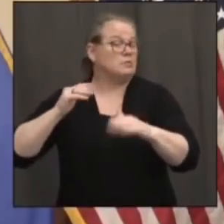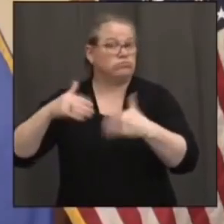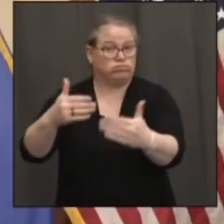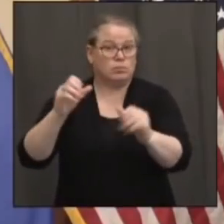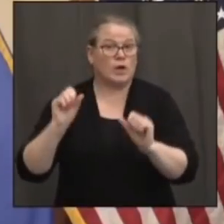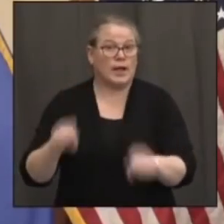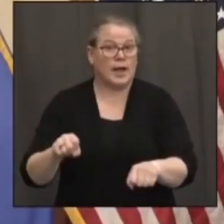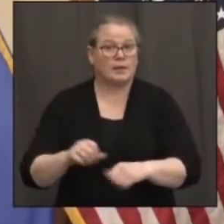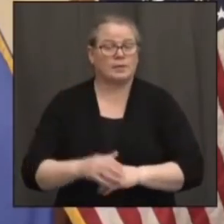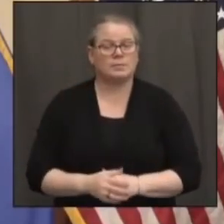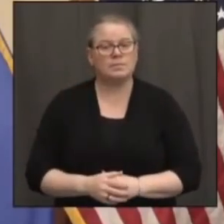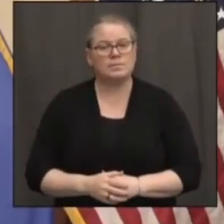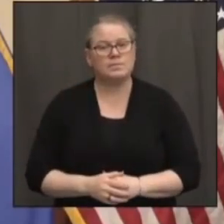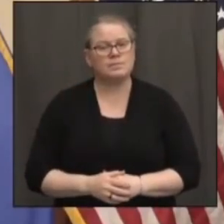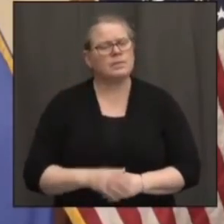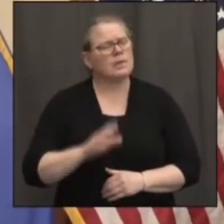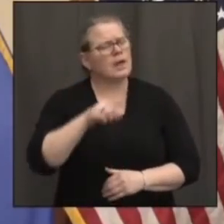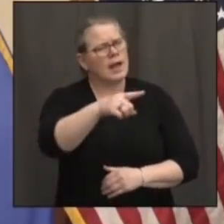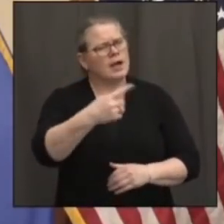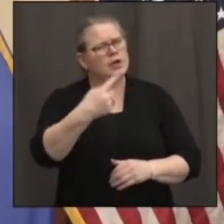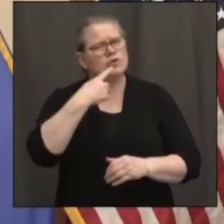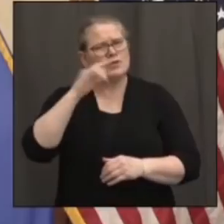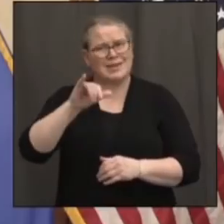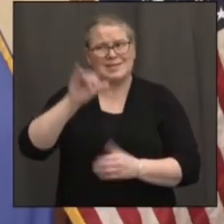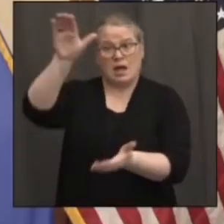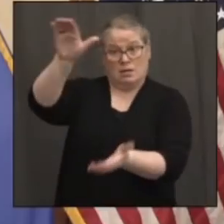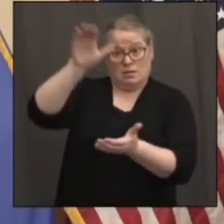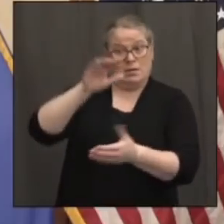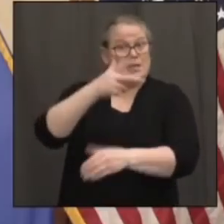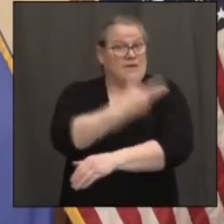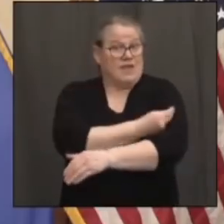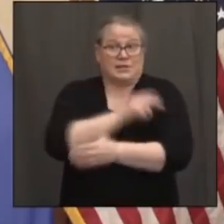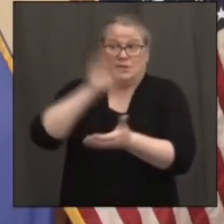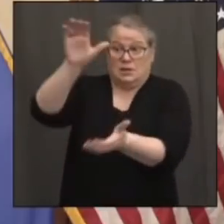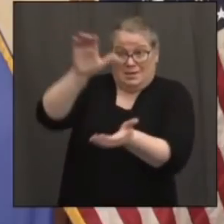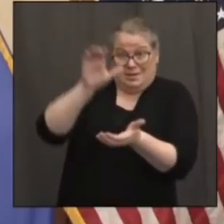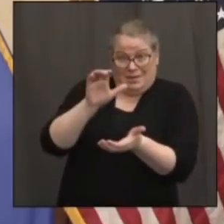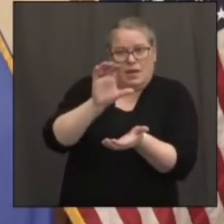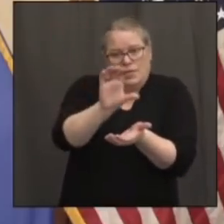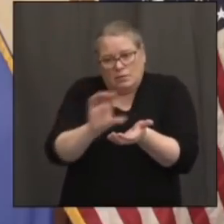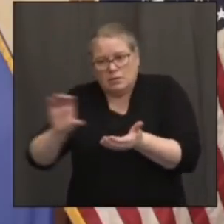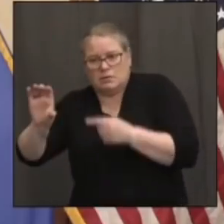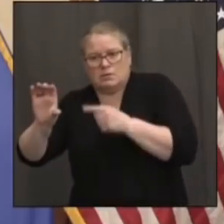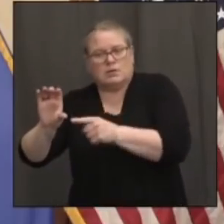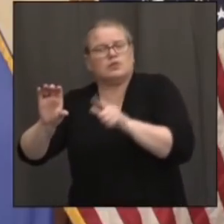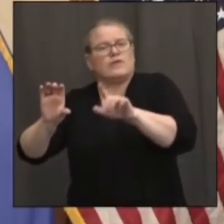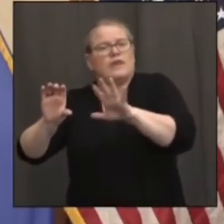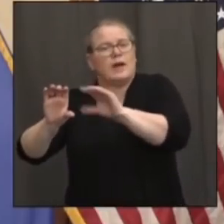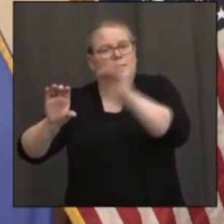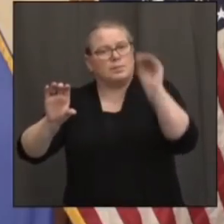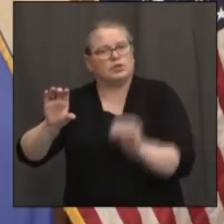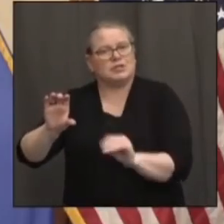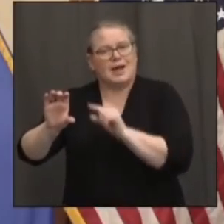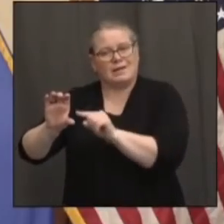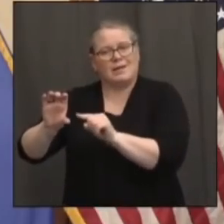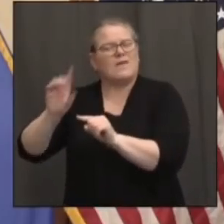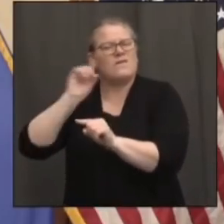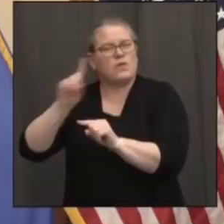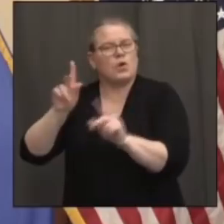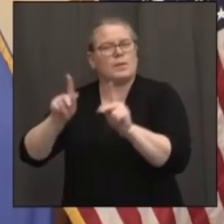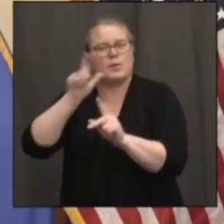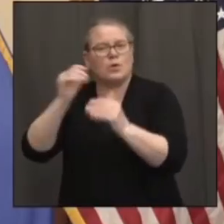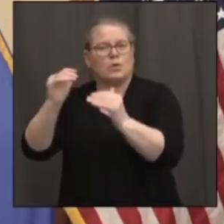aside 25% of the vaccine to 50 priority zip codes. I know in New Jersey, they're going to be using the